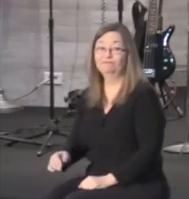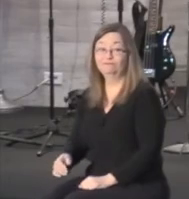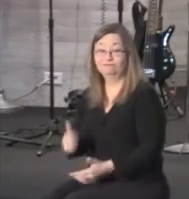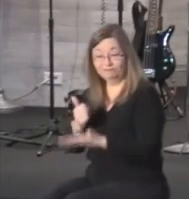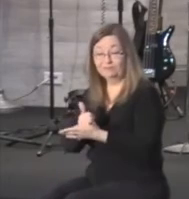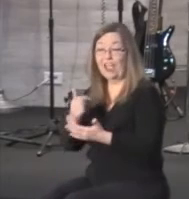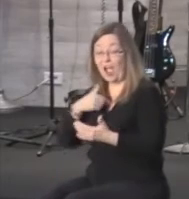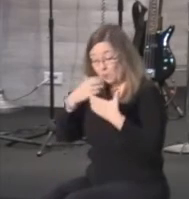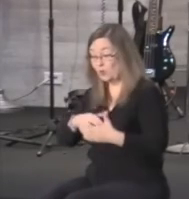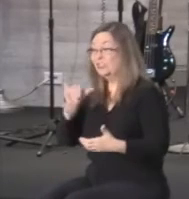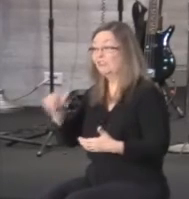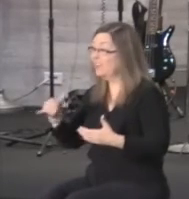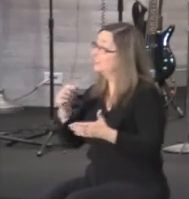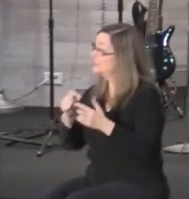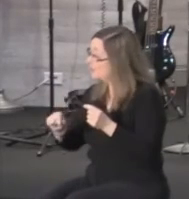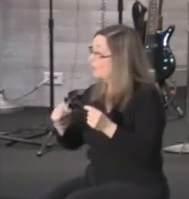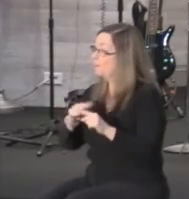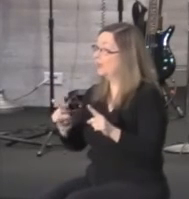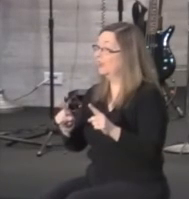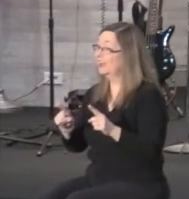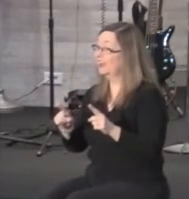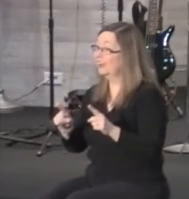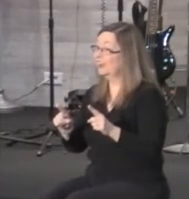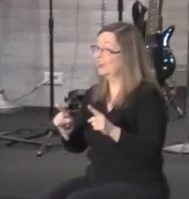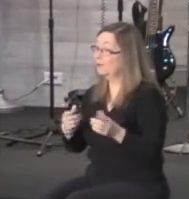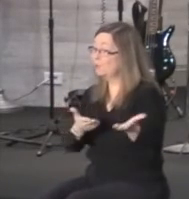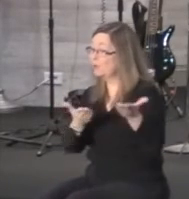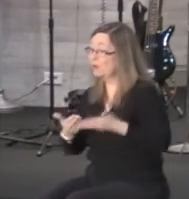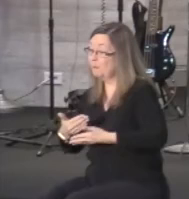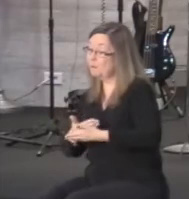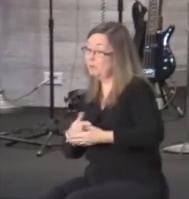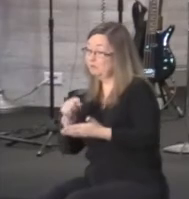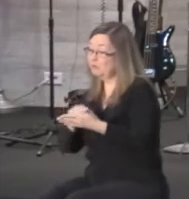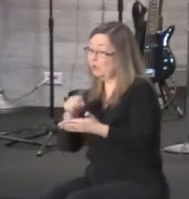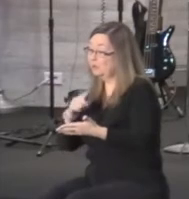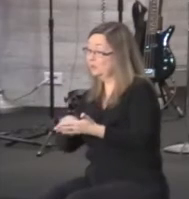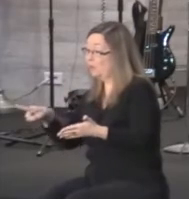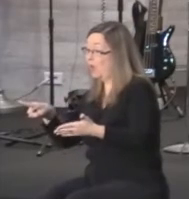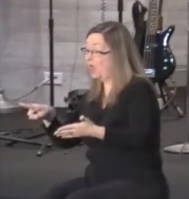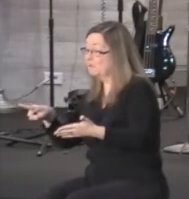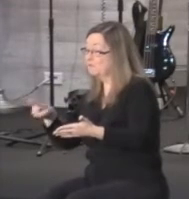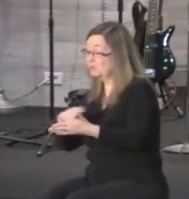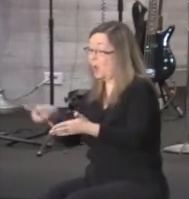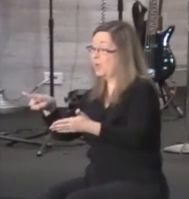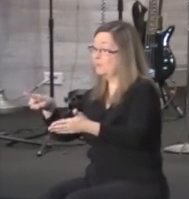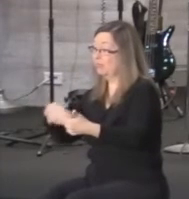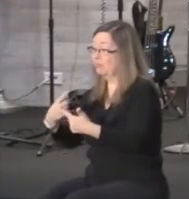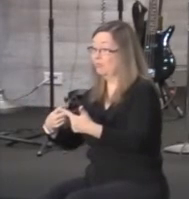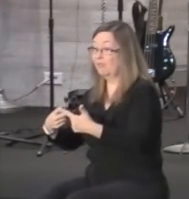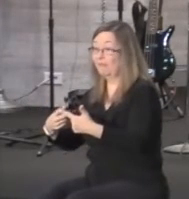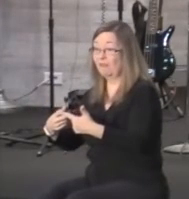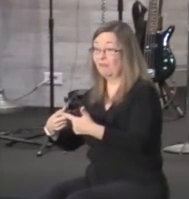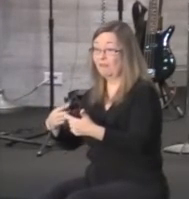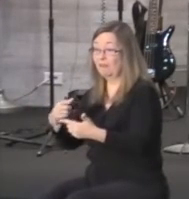Amen. I wish it was that simple. We bring a babe in, we hit a couple buttons, we swipe a couple swipes, and there they